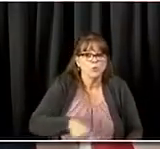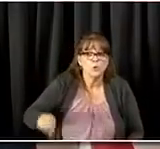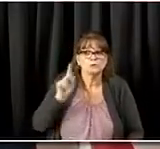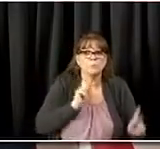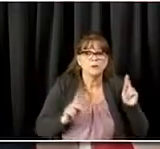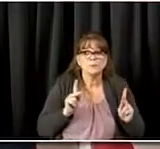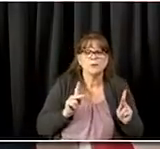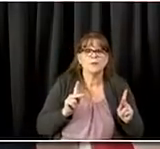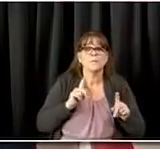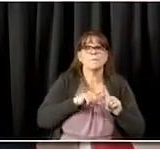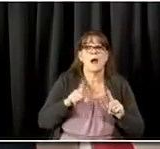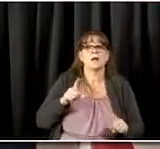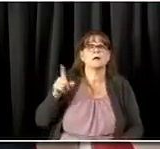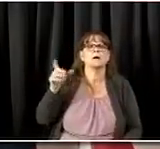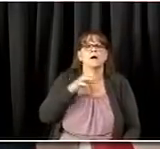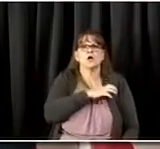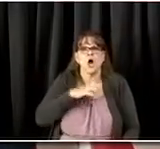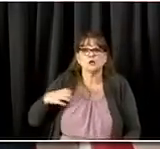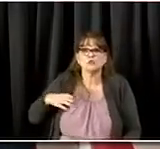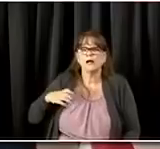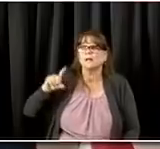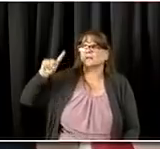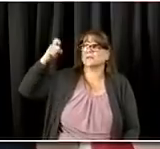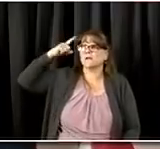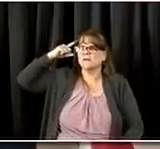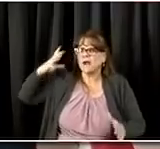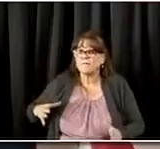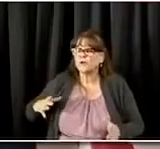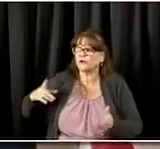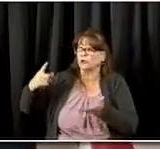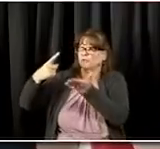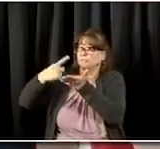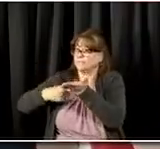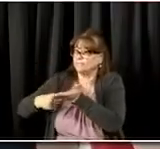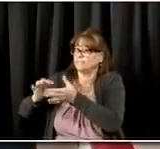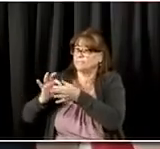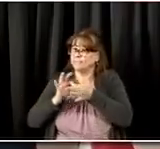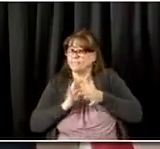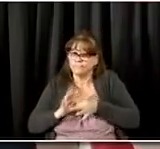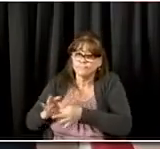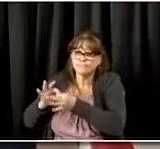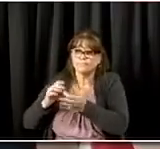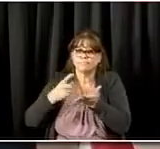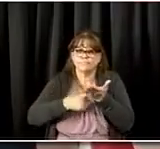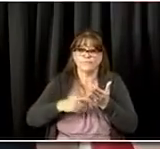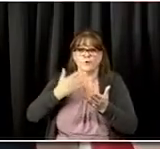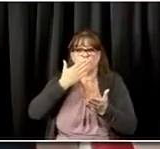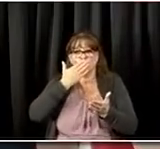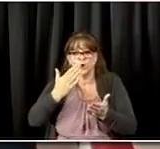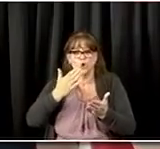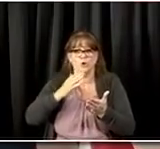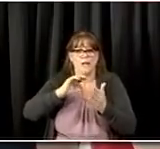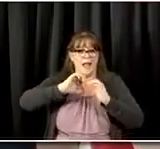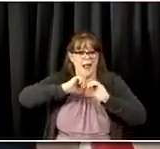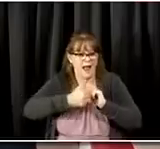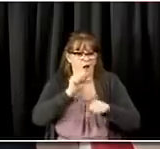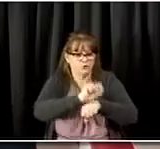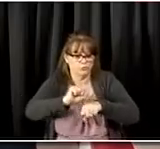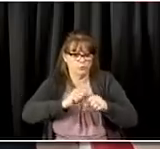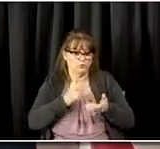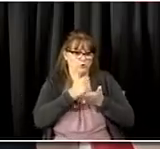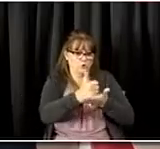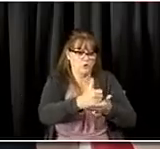Democrats. It bought us the space as a state to have an extreme mitigation phase without people losing their homes and